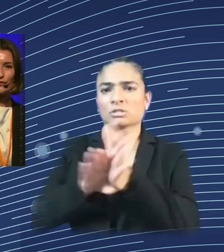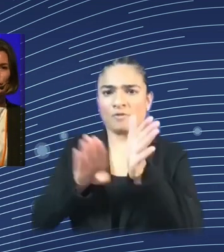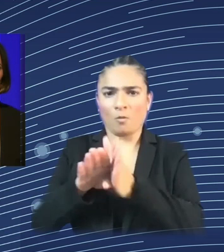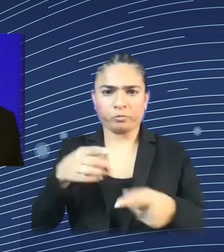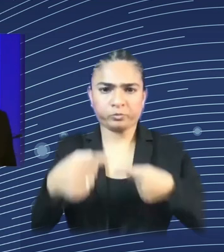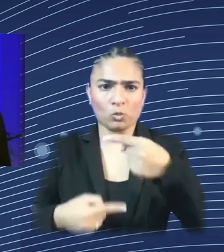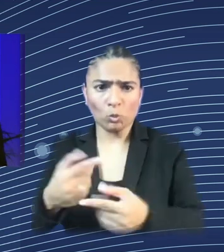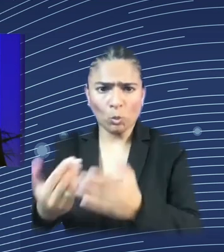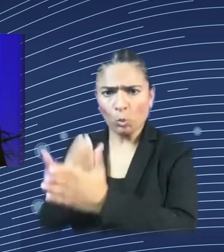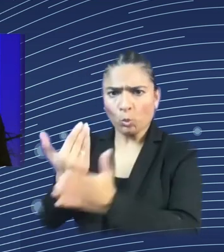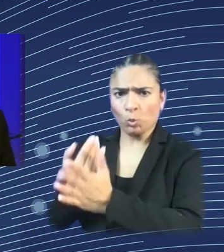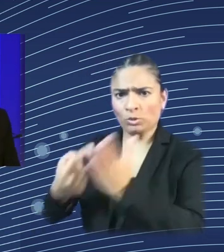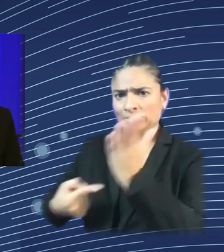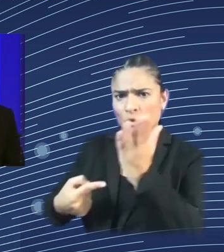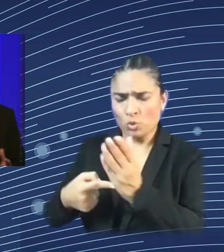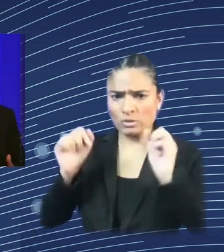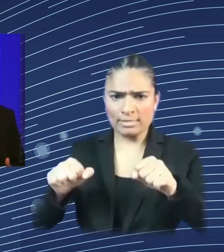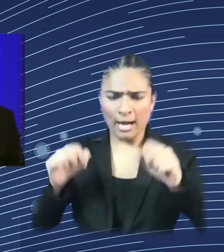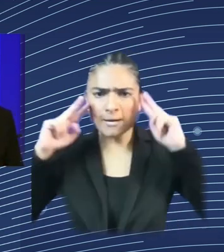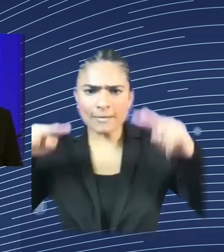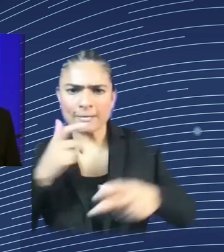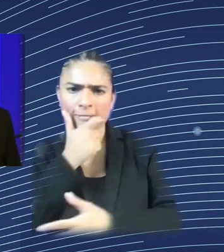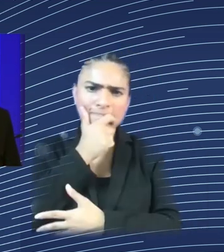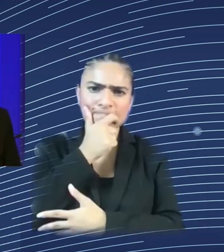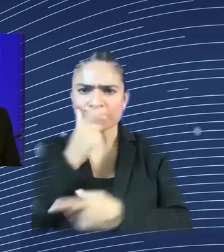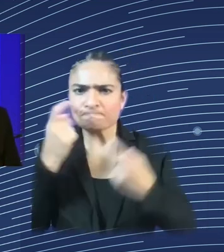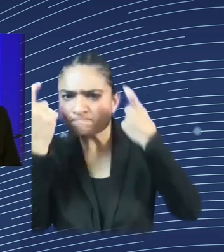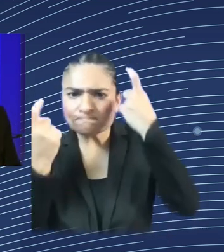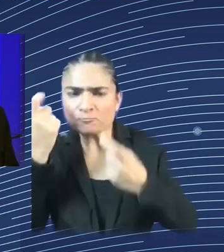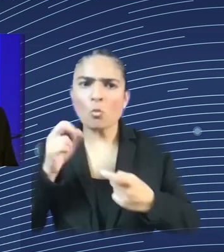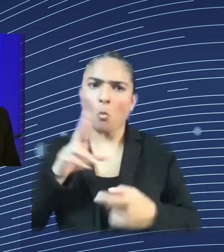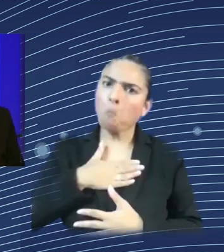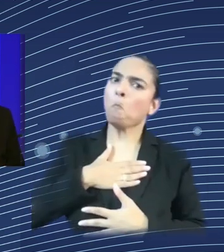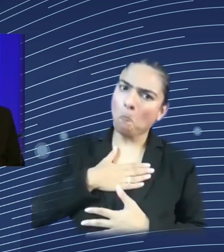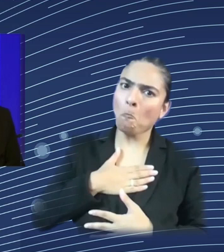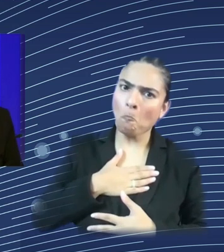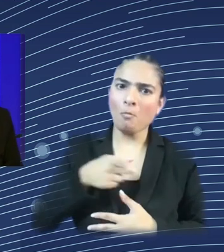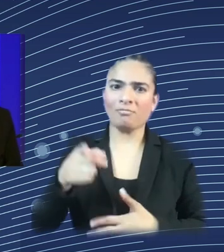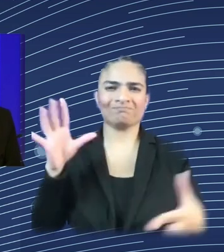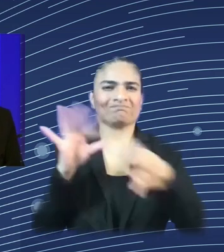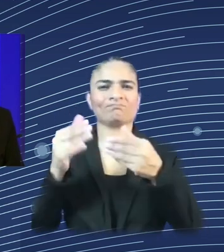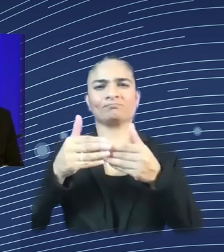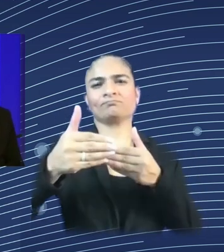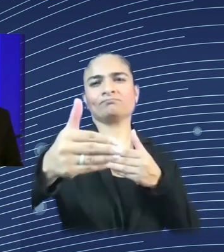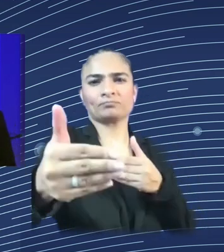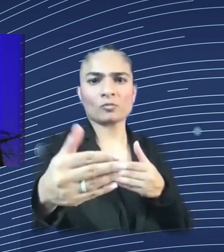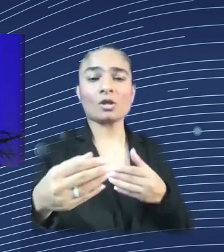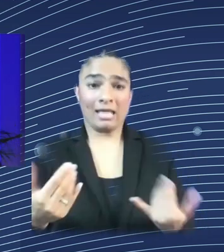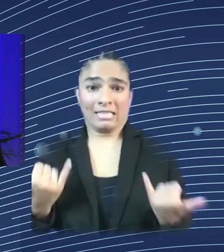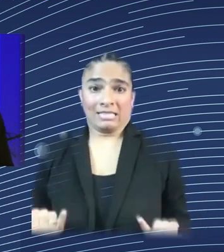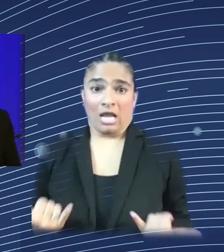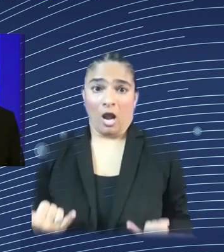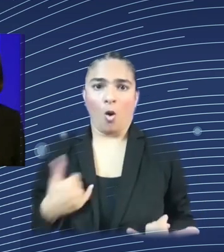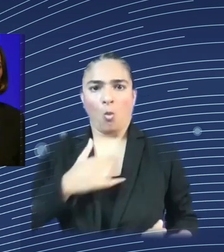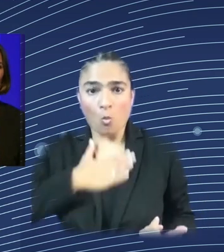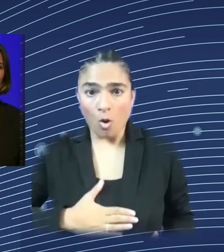public officials in public administration when it comes to AI? I had the pleasure to do research about that together with